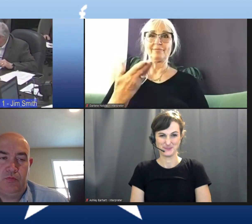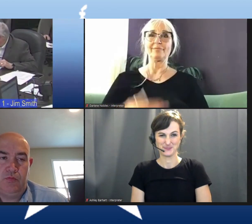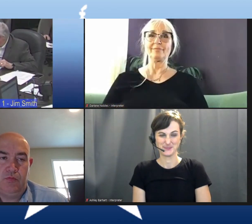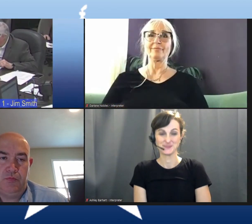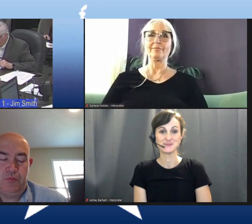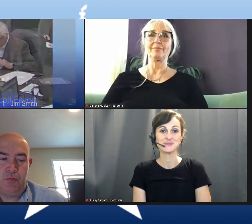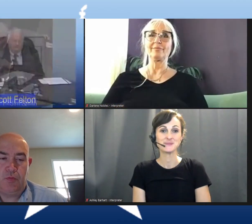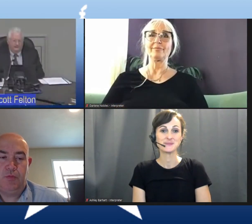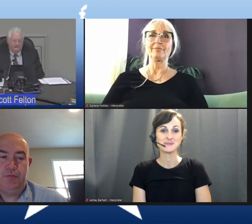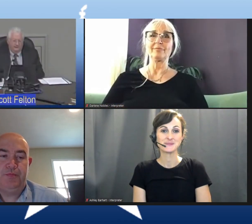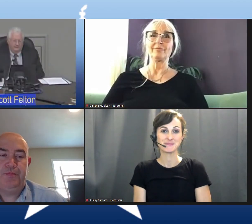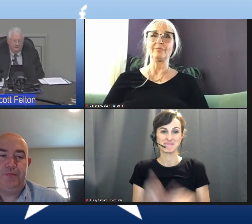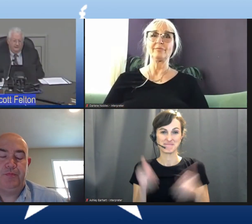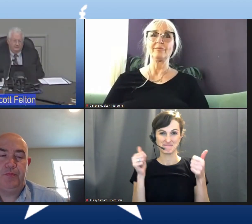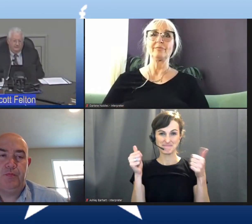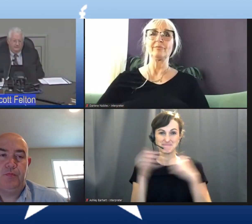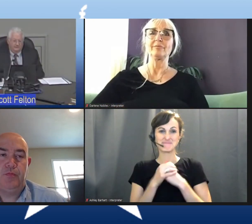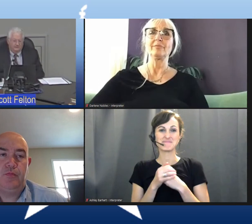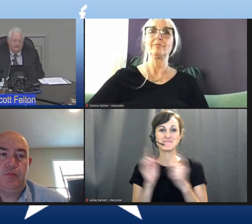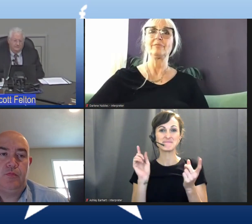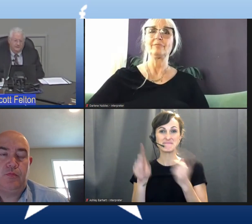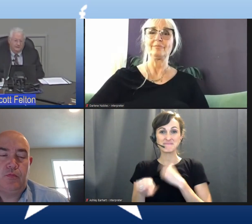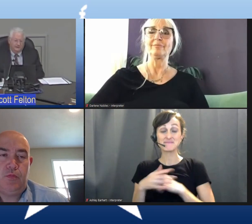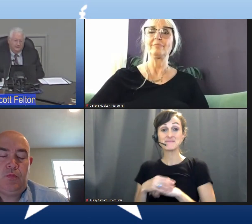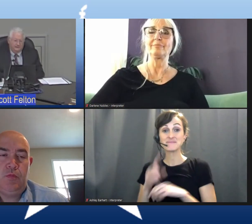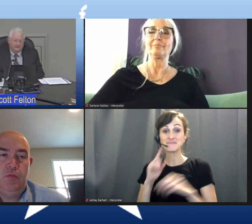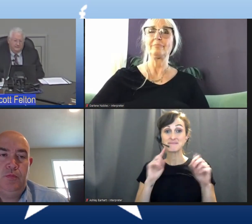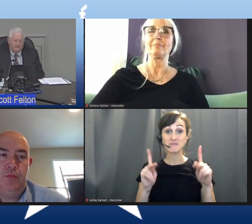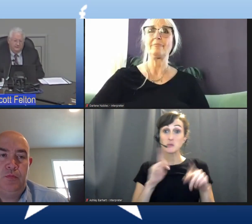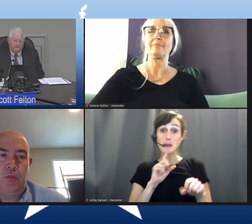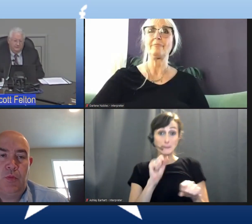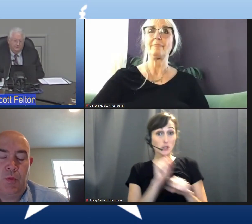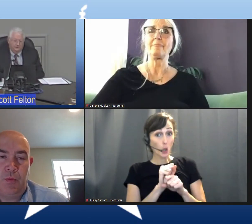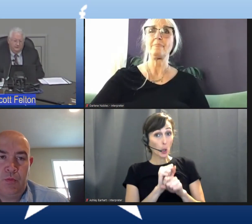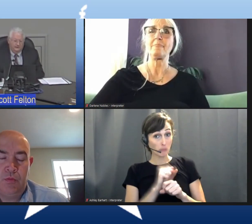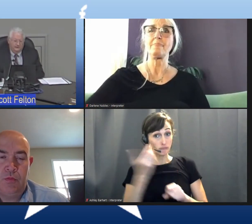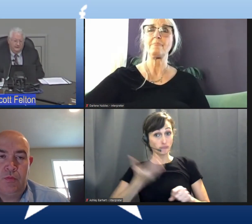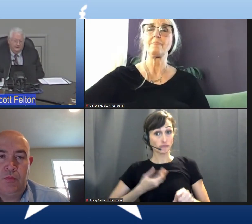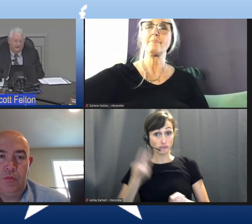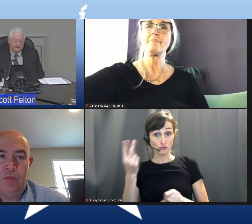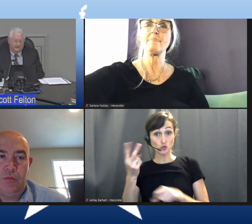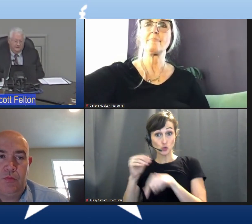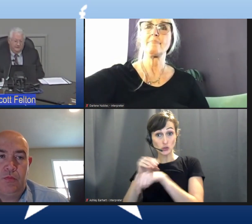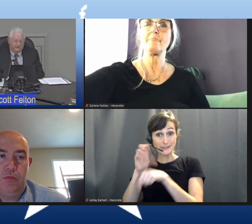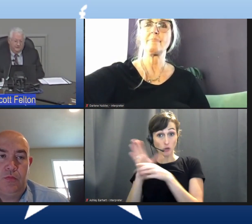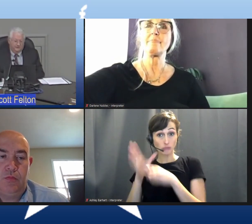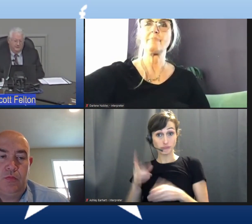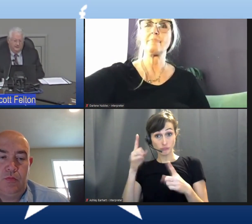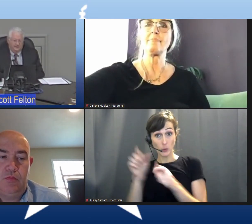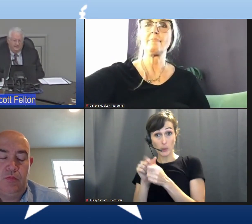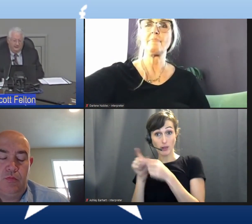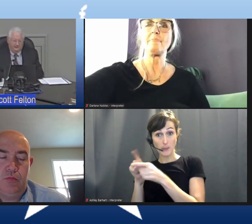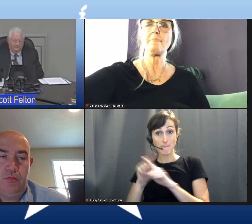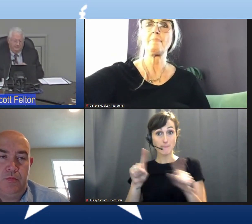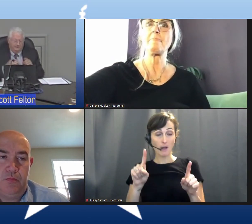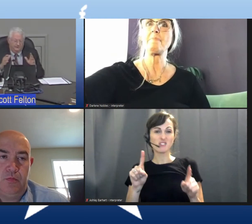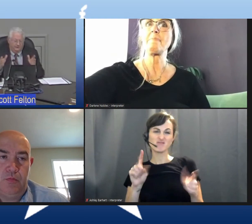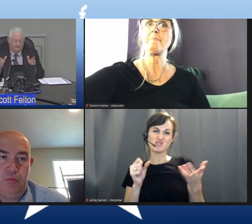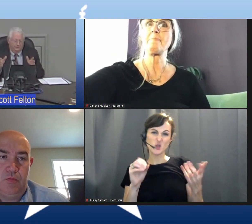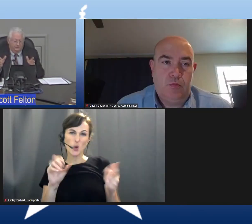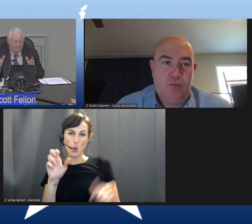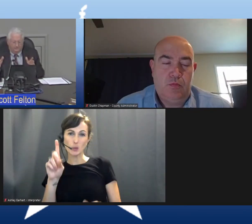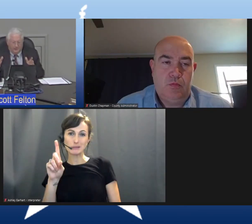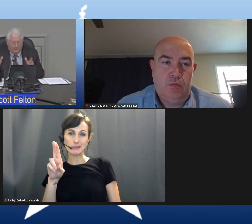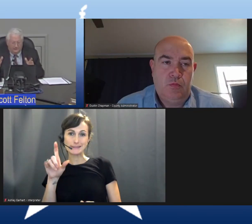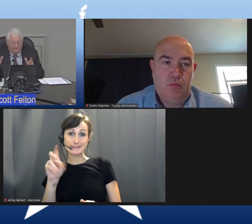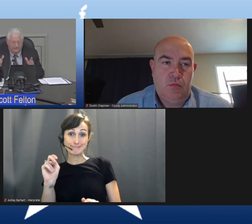absolutely, and I agree with you there, but I think that we would want to be, so Dustin can get it, and, what they